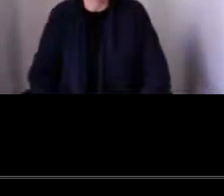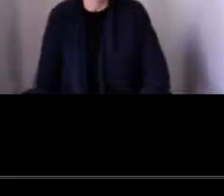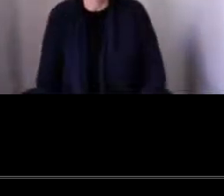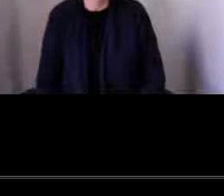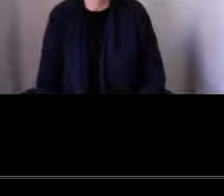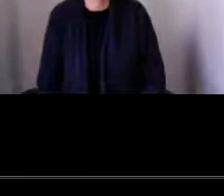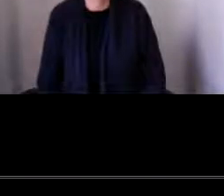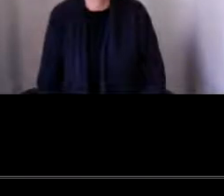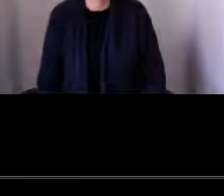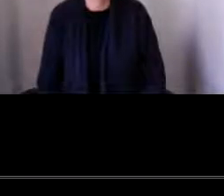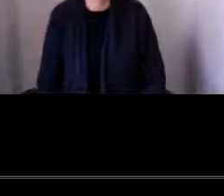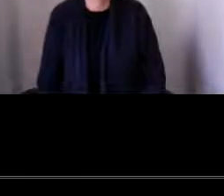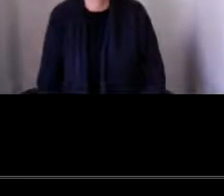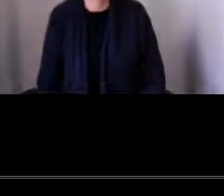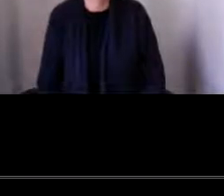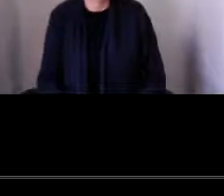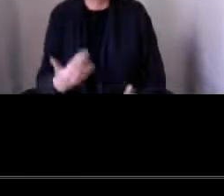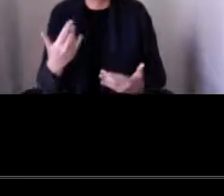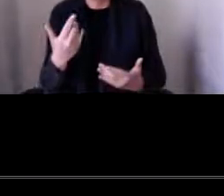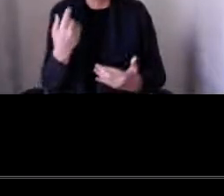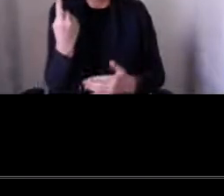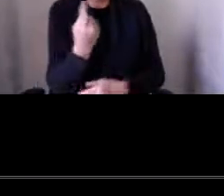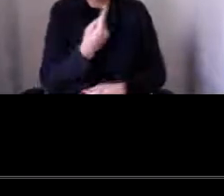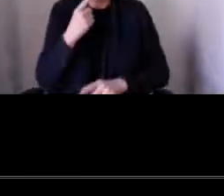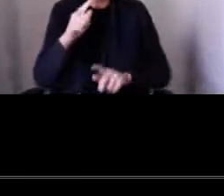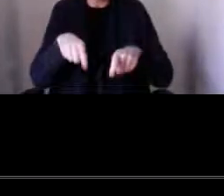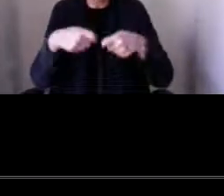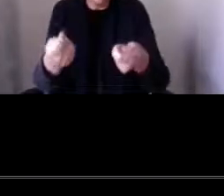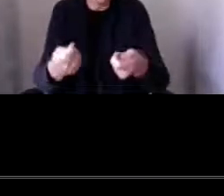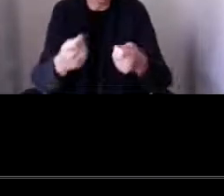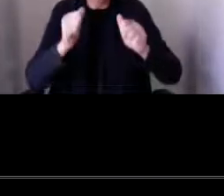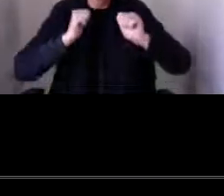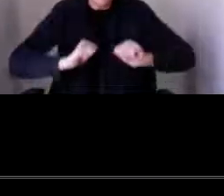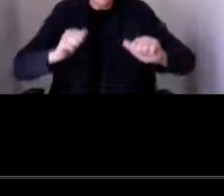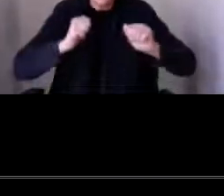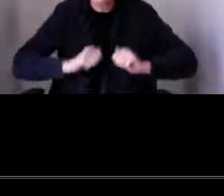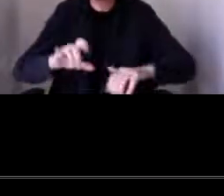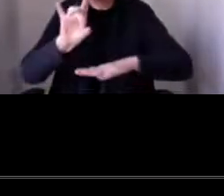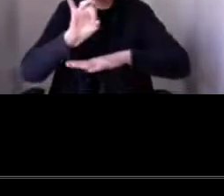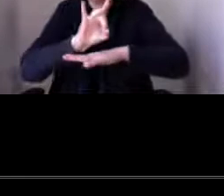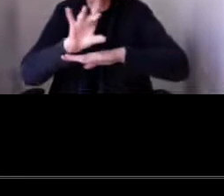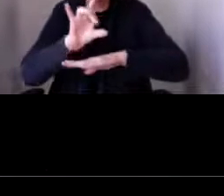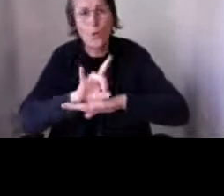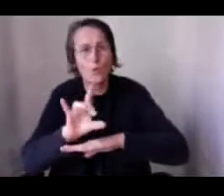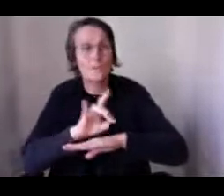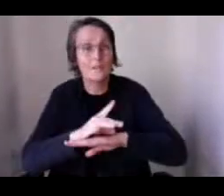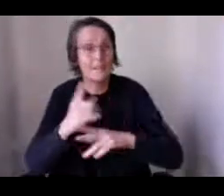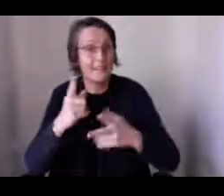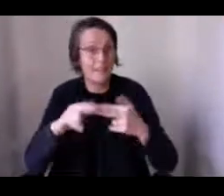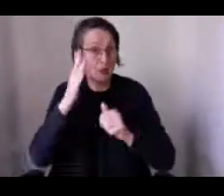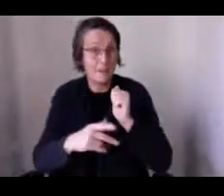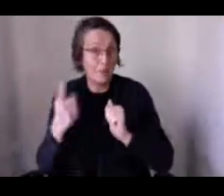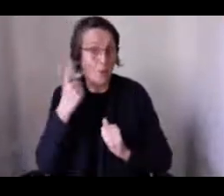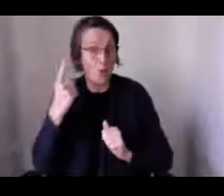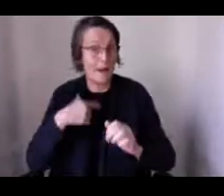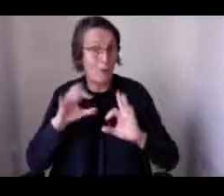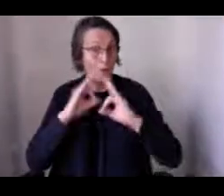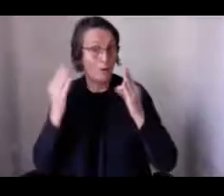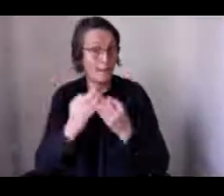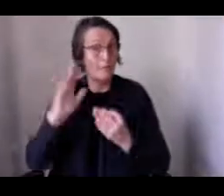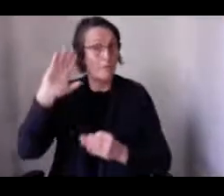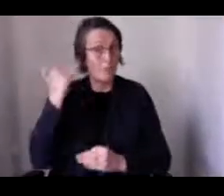We do all sorts of things from training to consulting, and if you haven't come across us before, check us out on